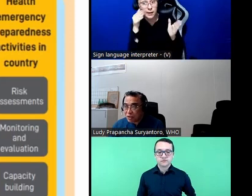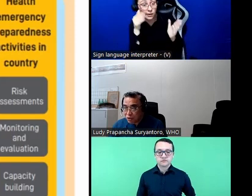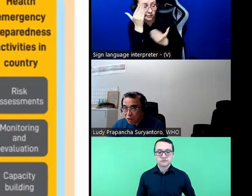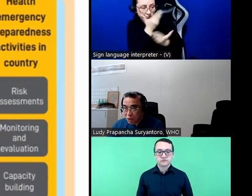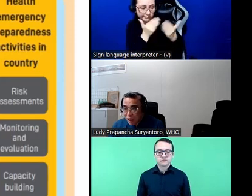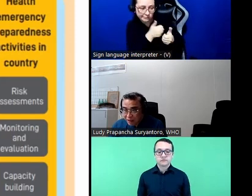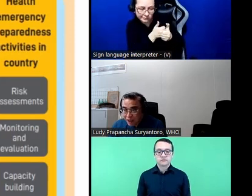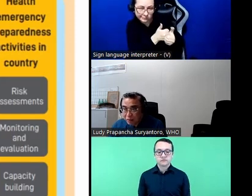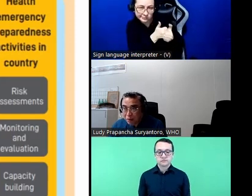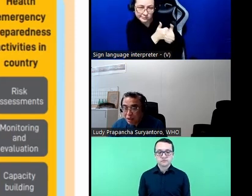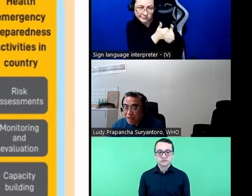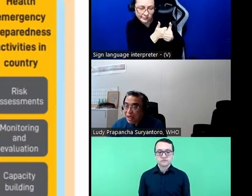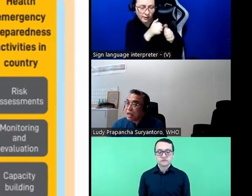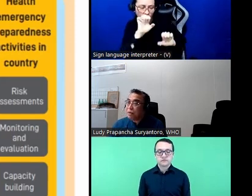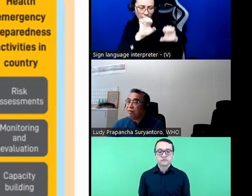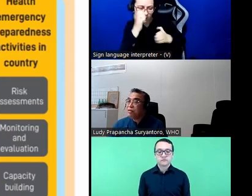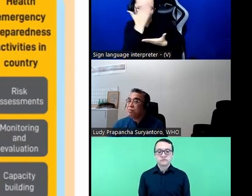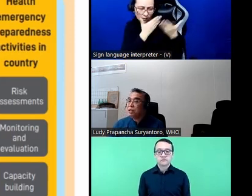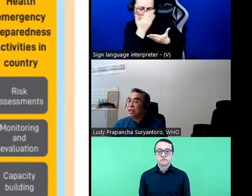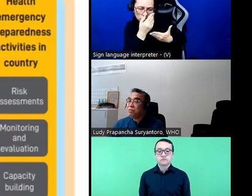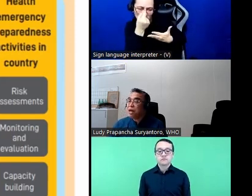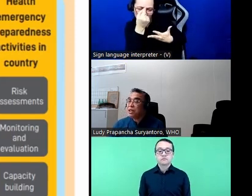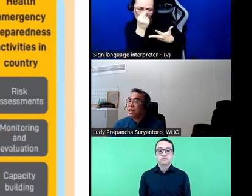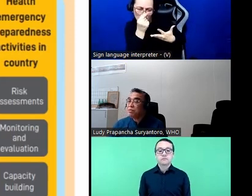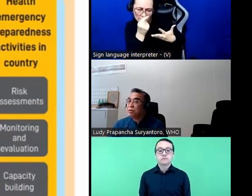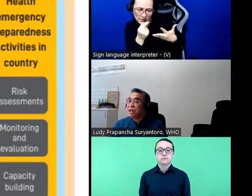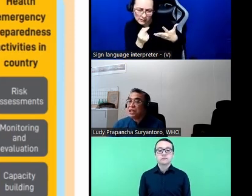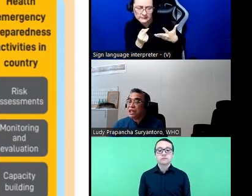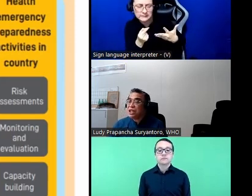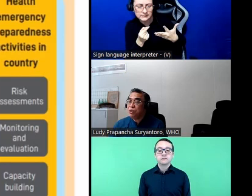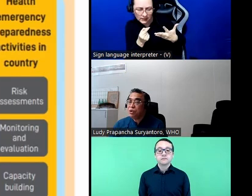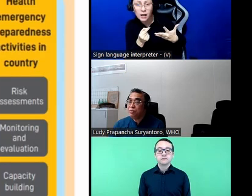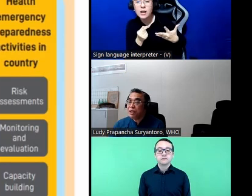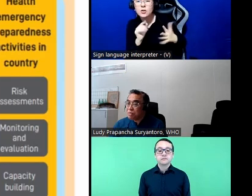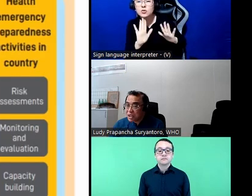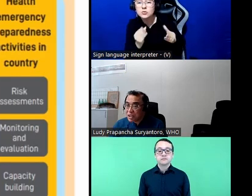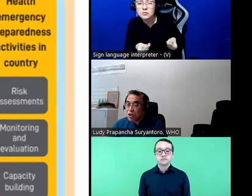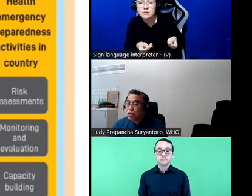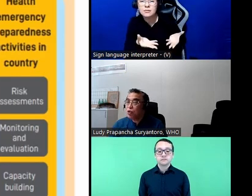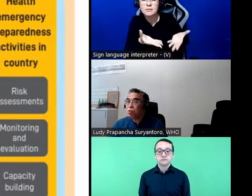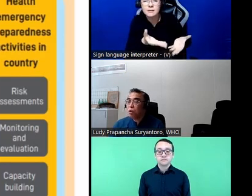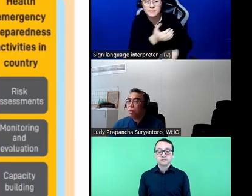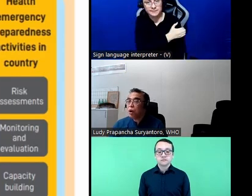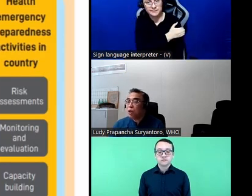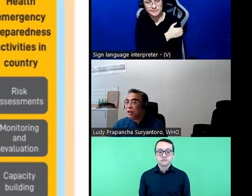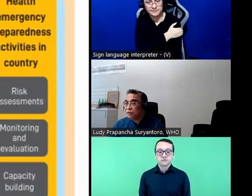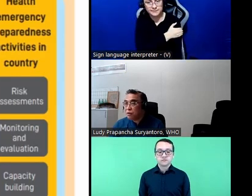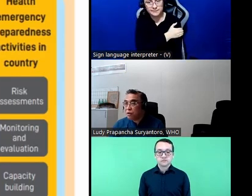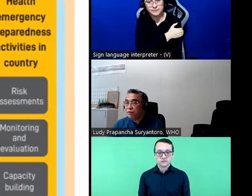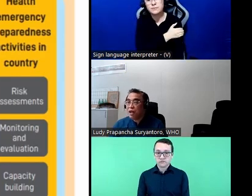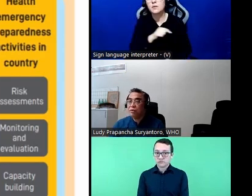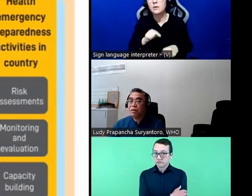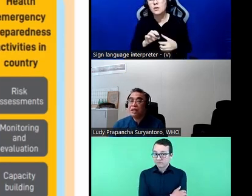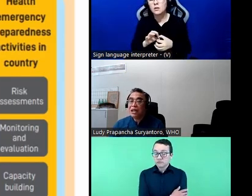framework that is also available, and the capacity building and partnership that we continue to be committed to support all